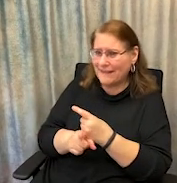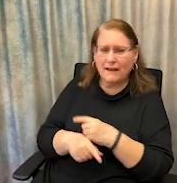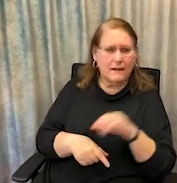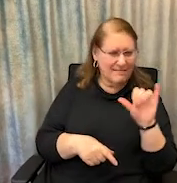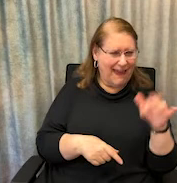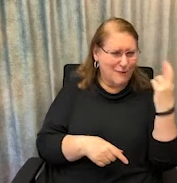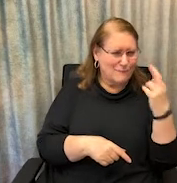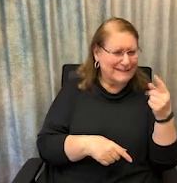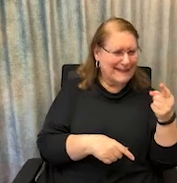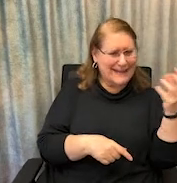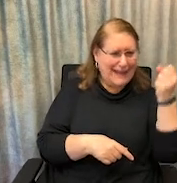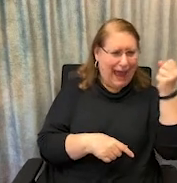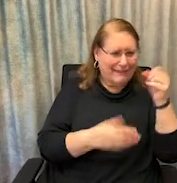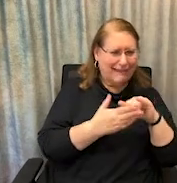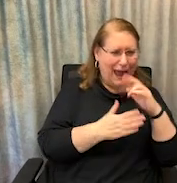That's why he got the part.